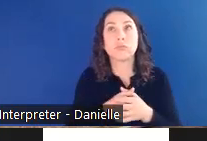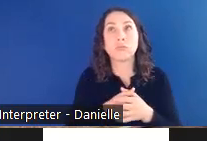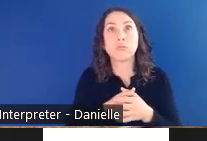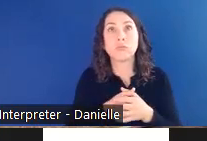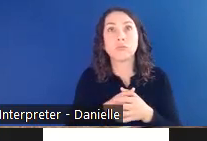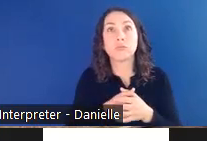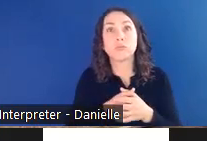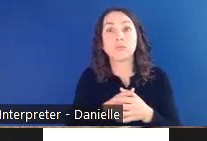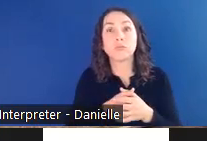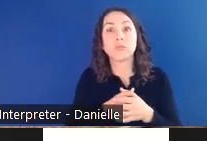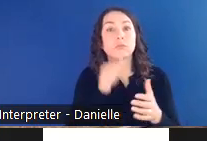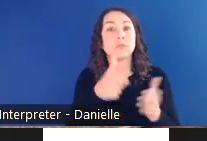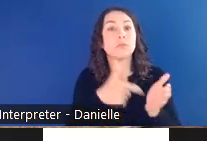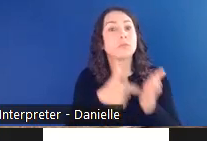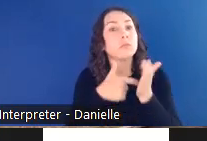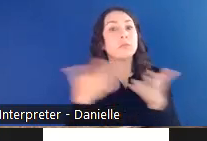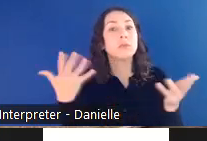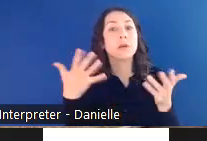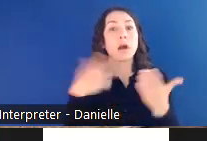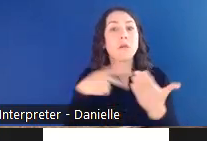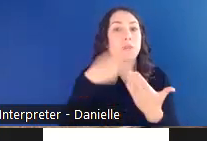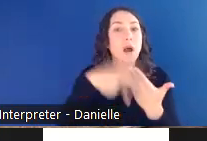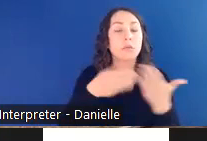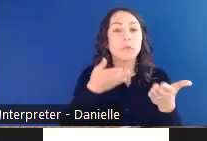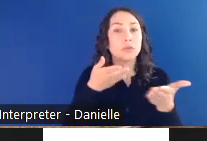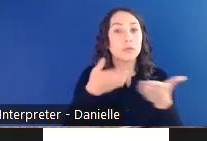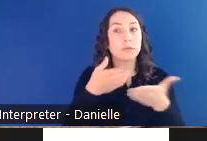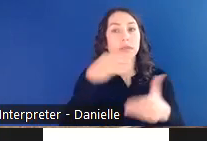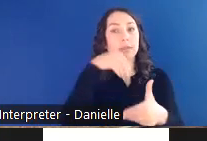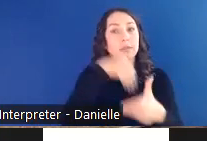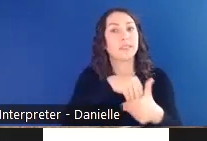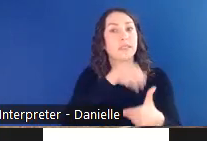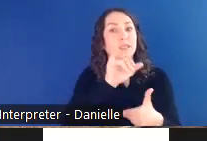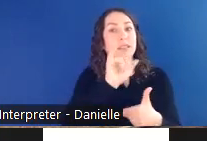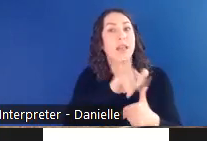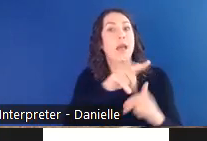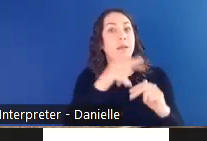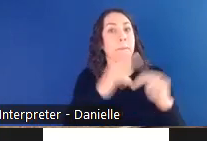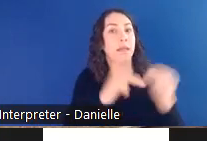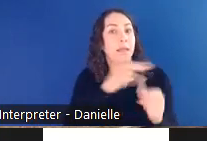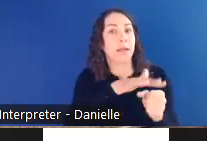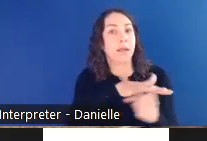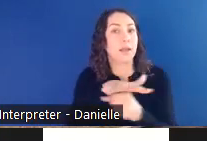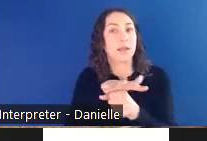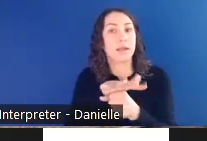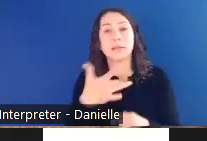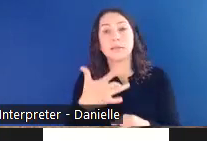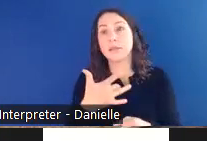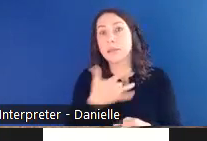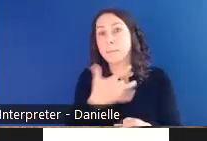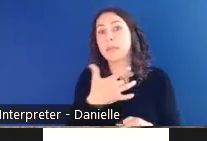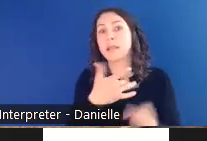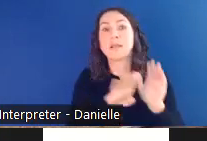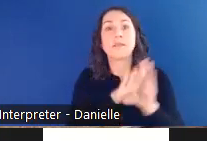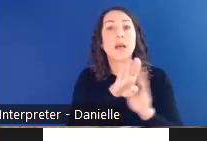really just mandate what services the development will offer. That typically comes to us by our development partners and kind of what they